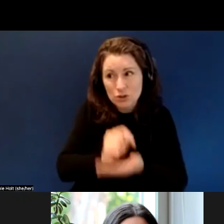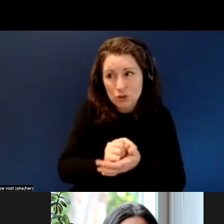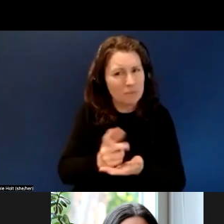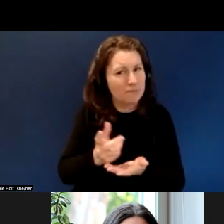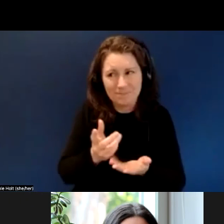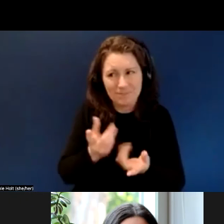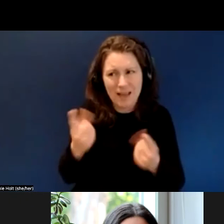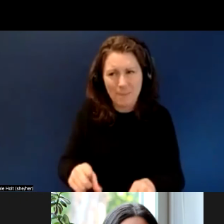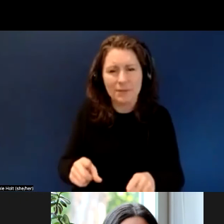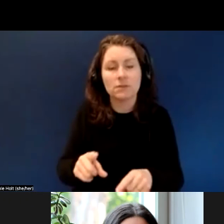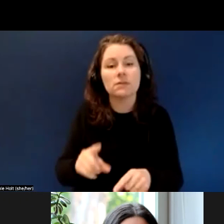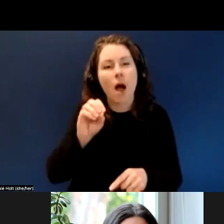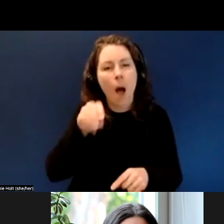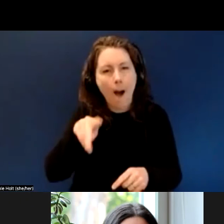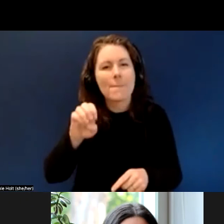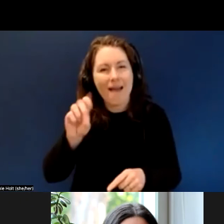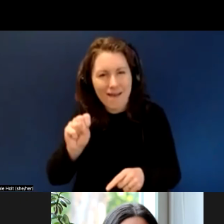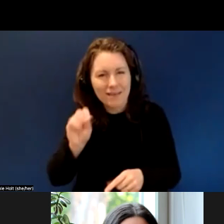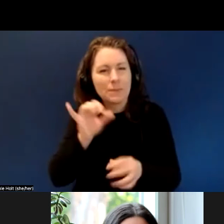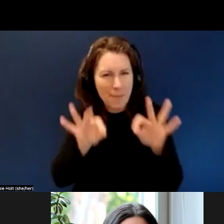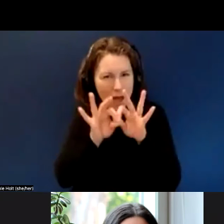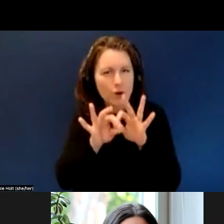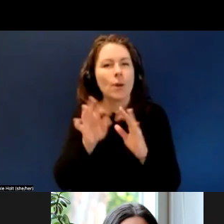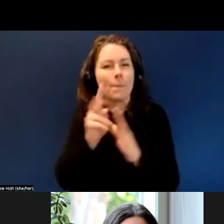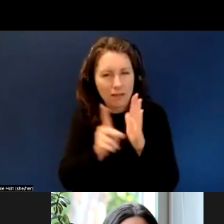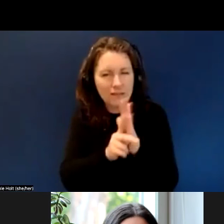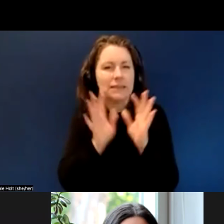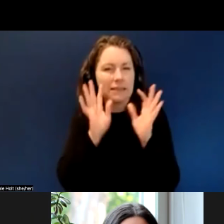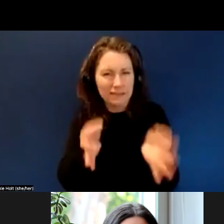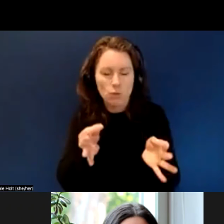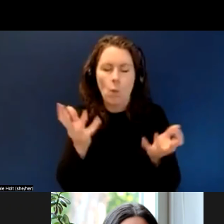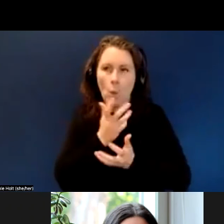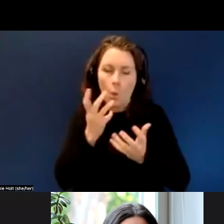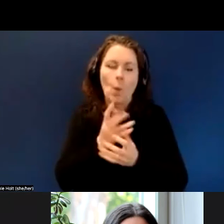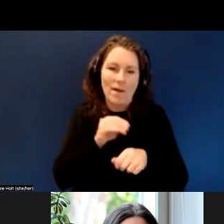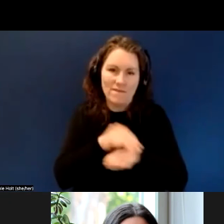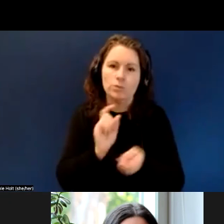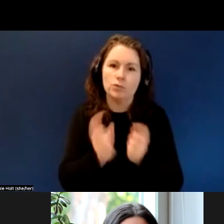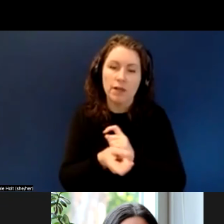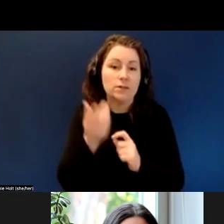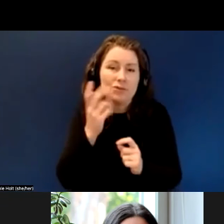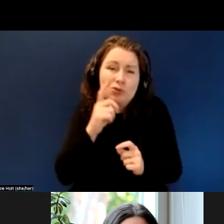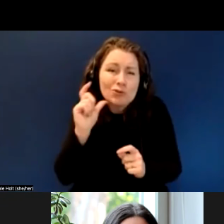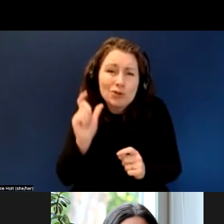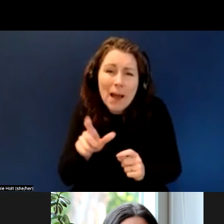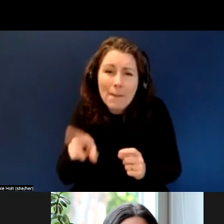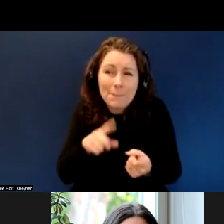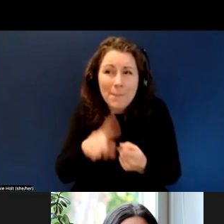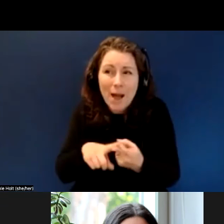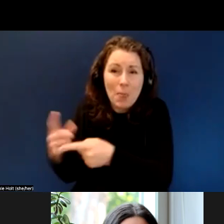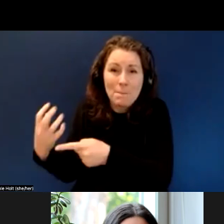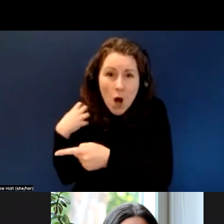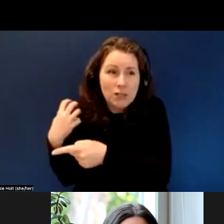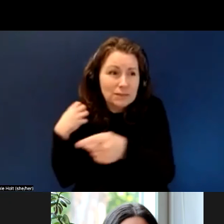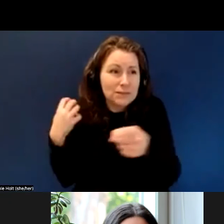where the op-eds matter. And that's where the policy decisions can make such a big difference, because it shouldn't come down to individual employers